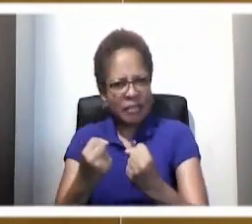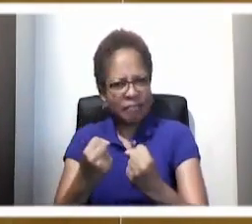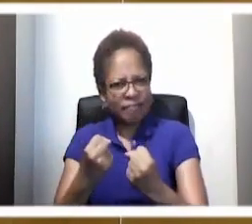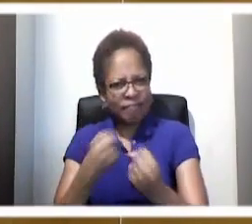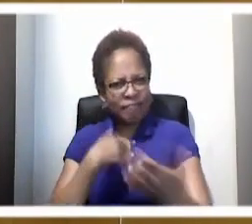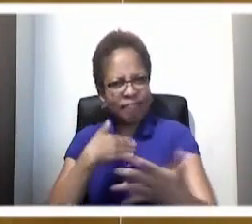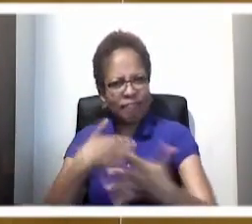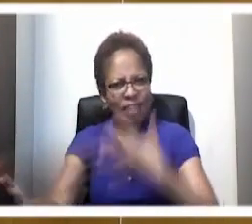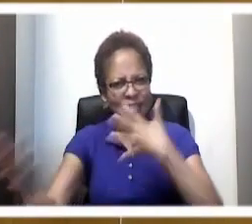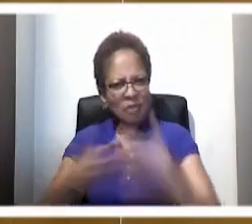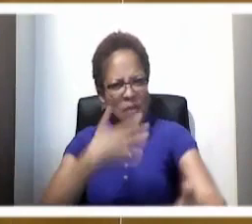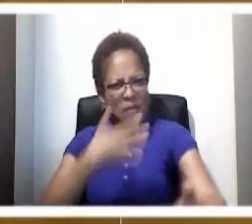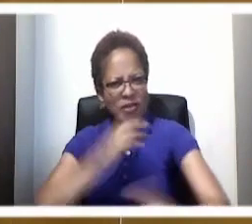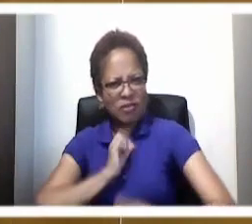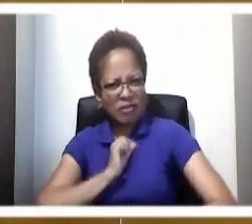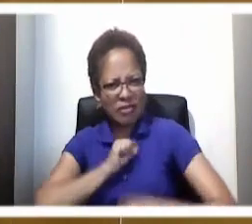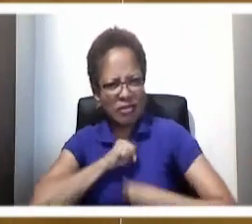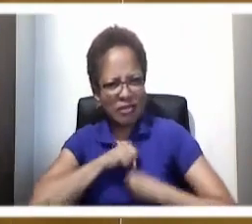His faith